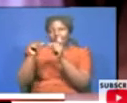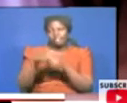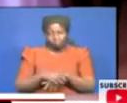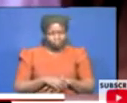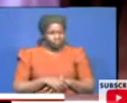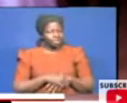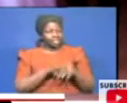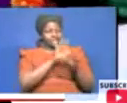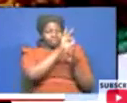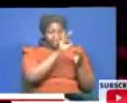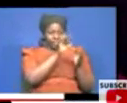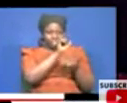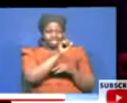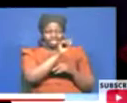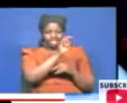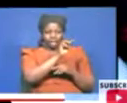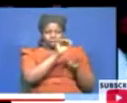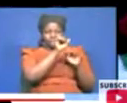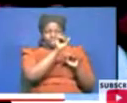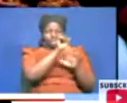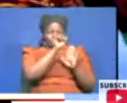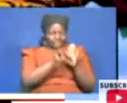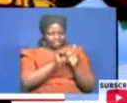subjects, science, technology, math.